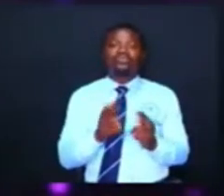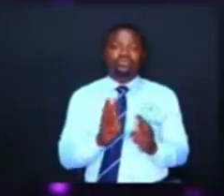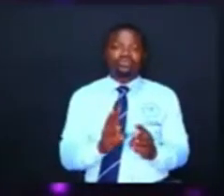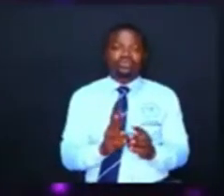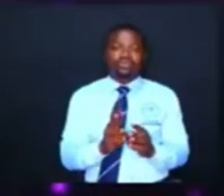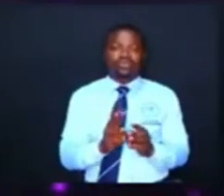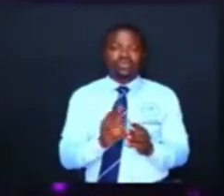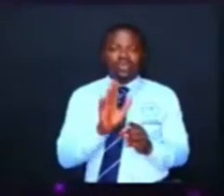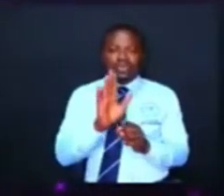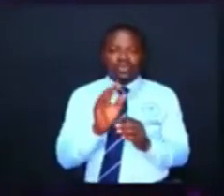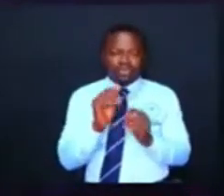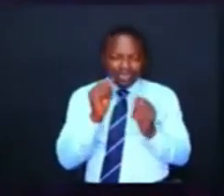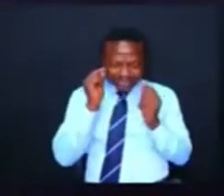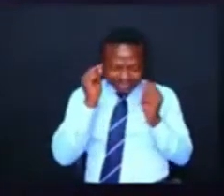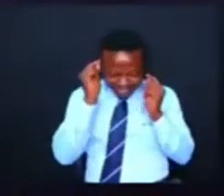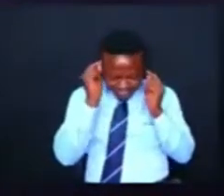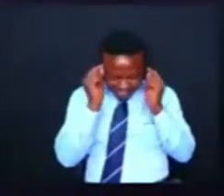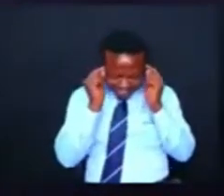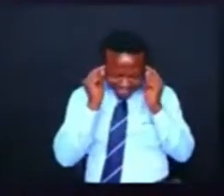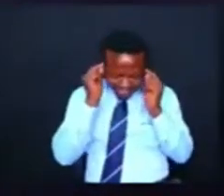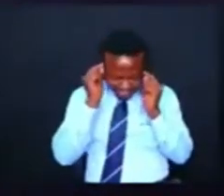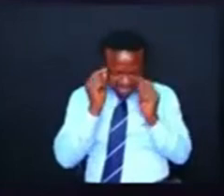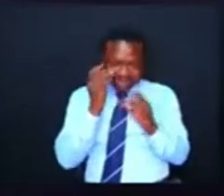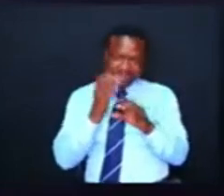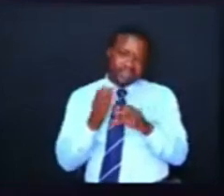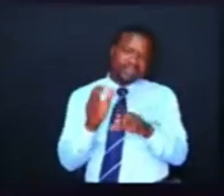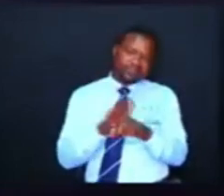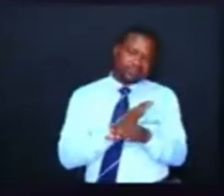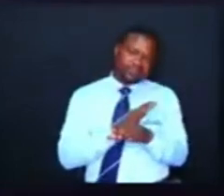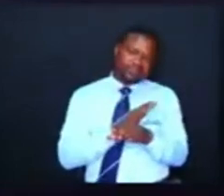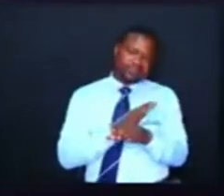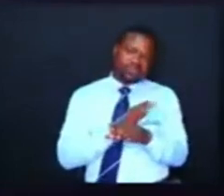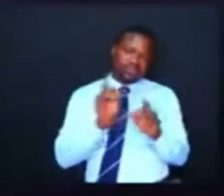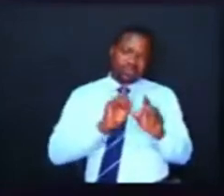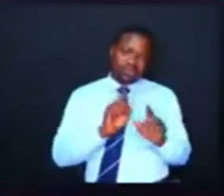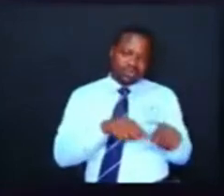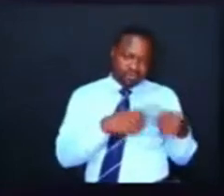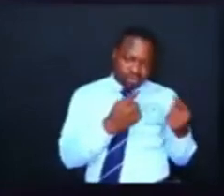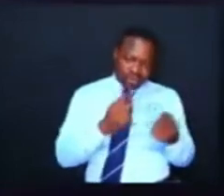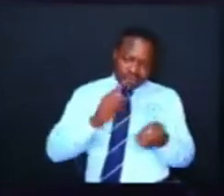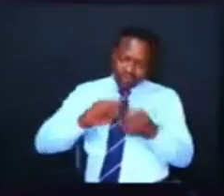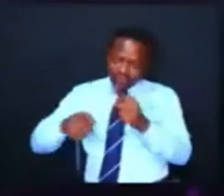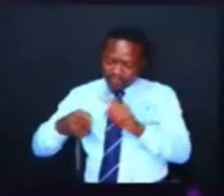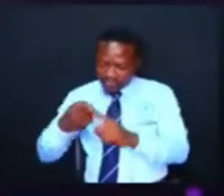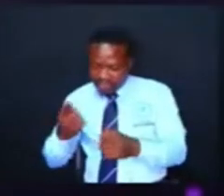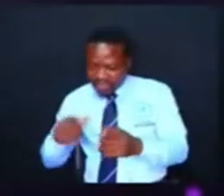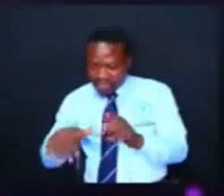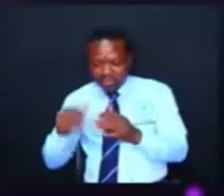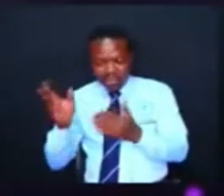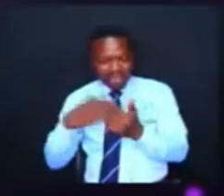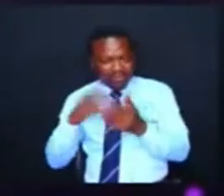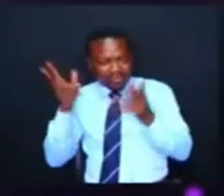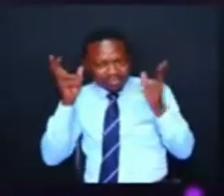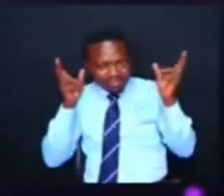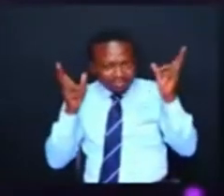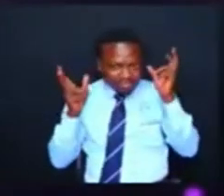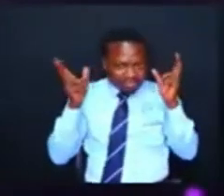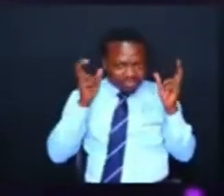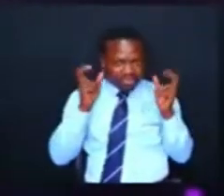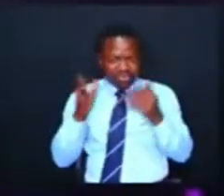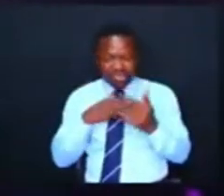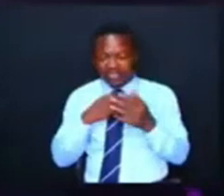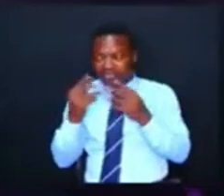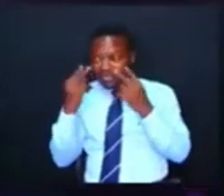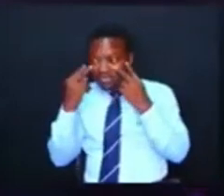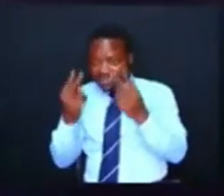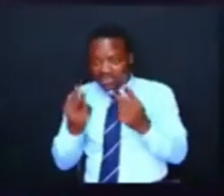Give careful talk. Be careful where you go. Be careful who becomes your friend. Be careful what you listen to. Be careful what you